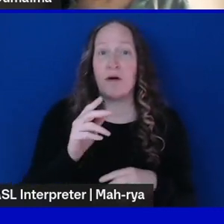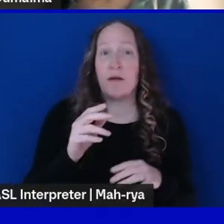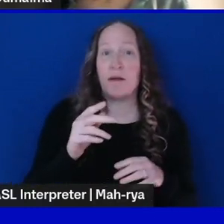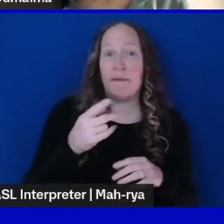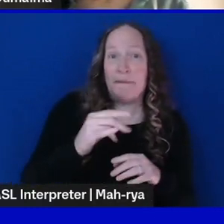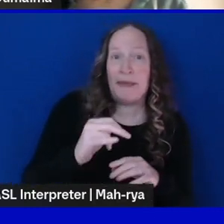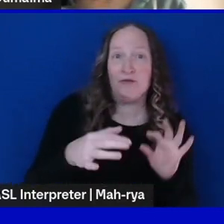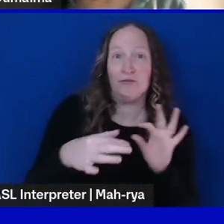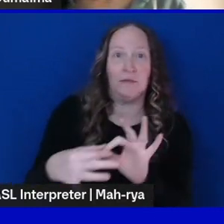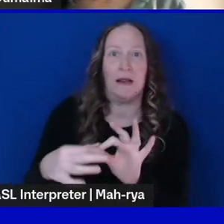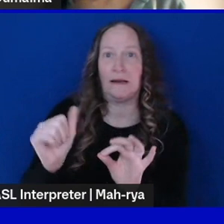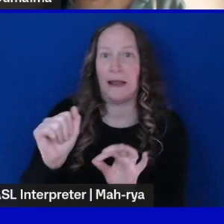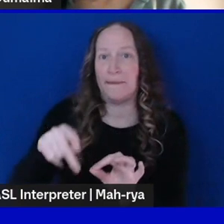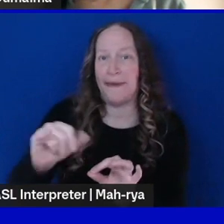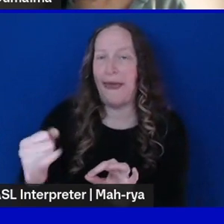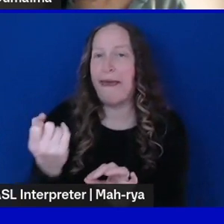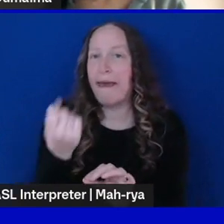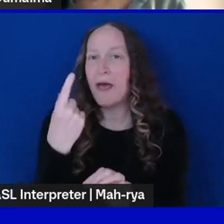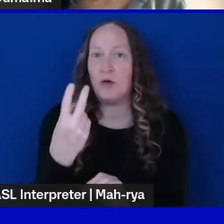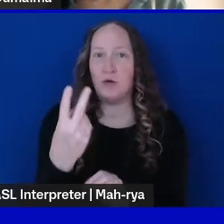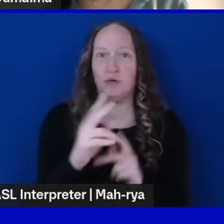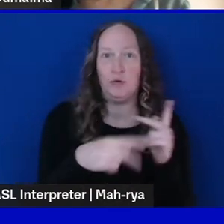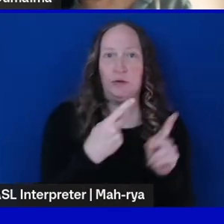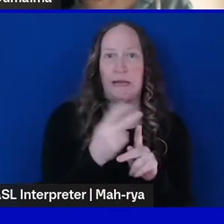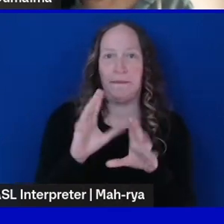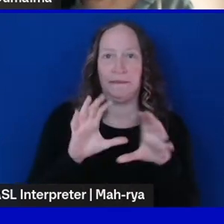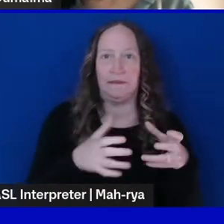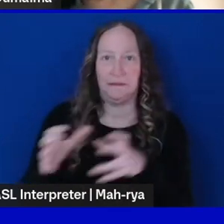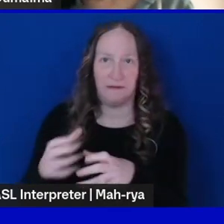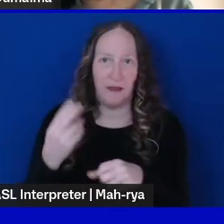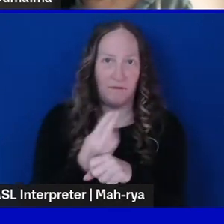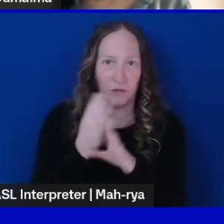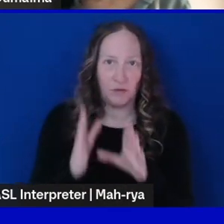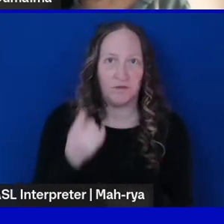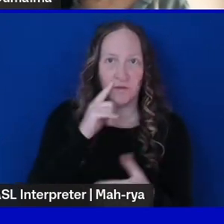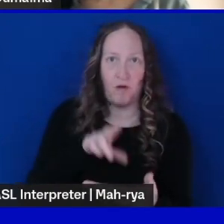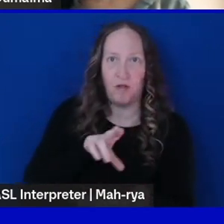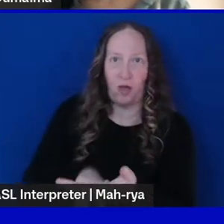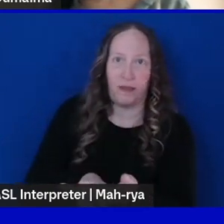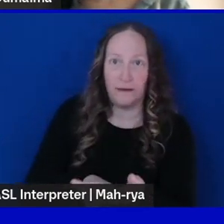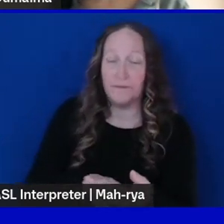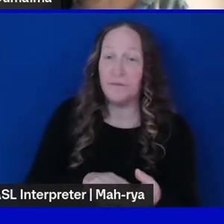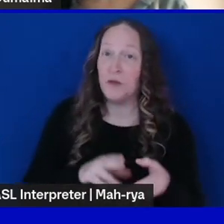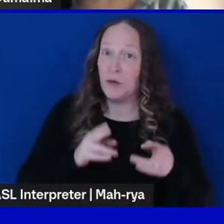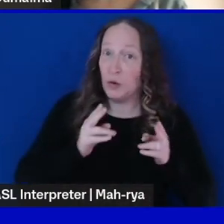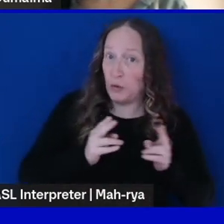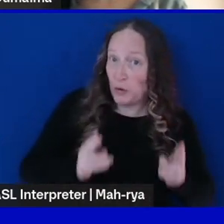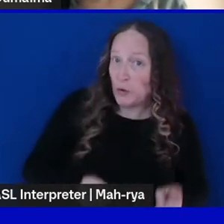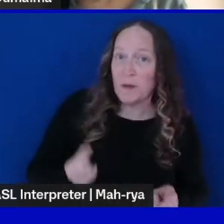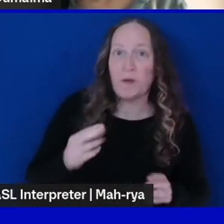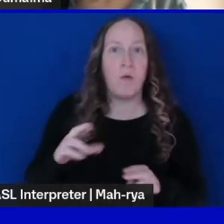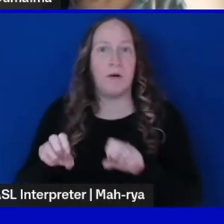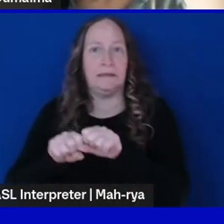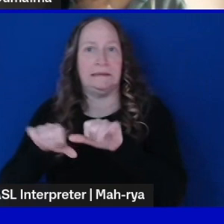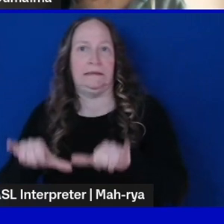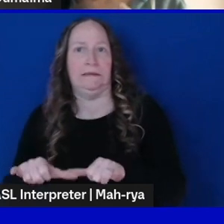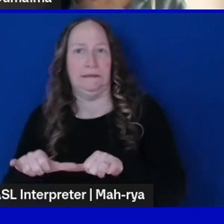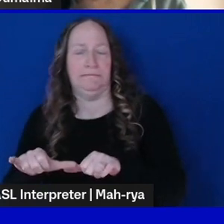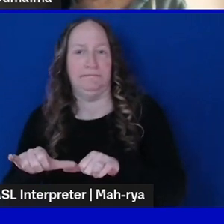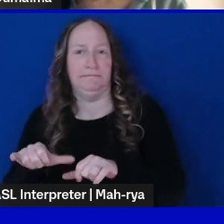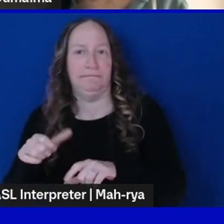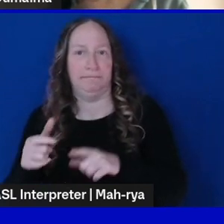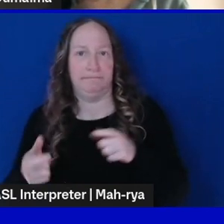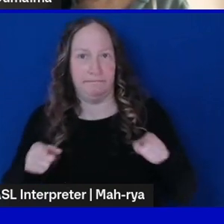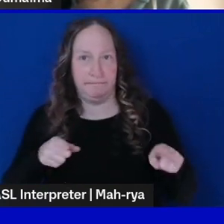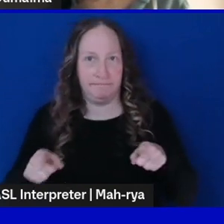have two types of users or consumers who need those secrets to log in to services, whether they're human or system users. So we can